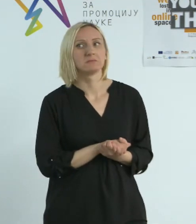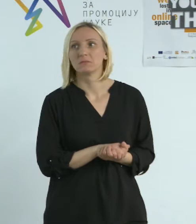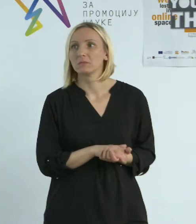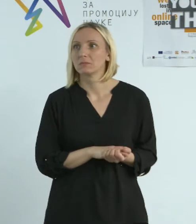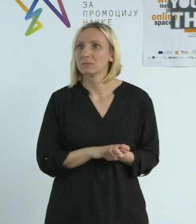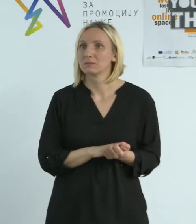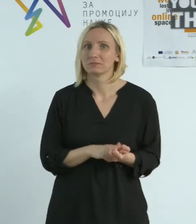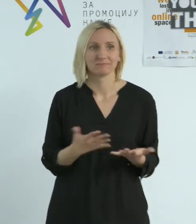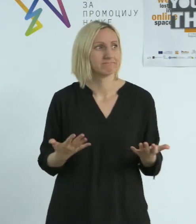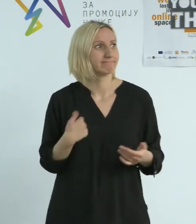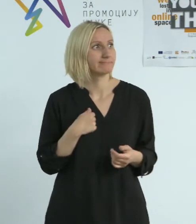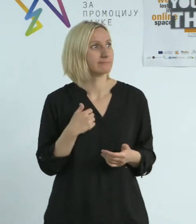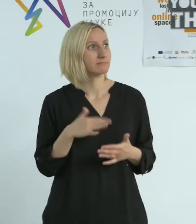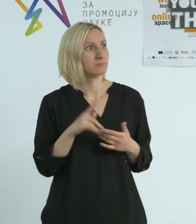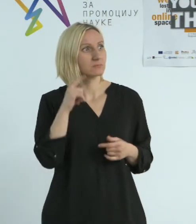Okay, so